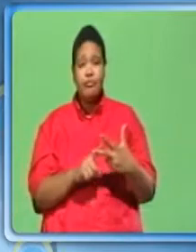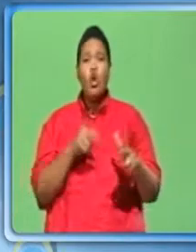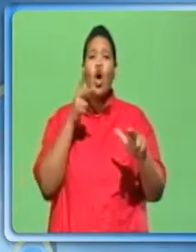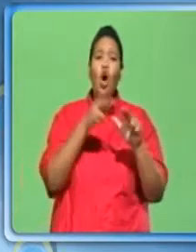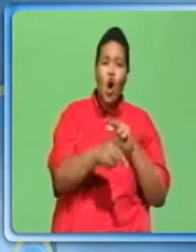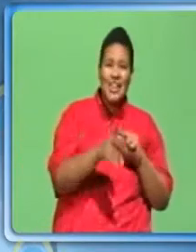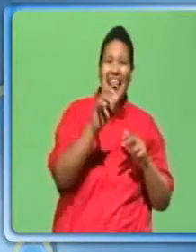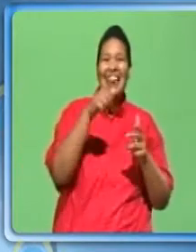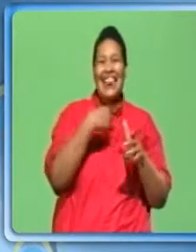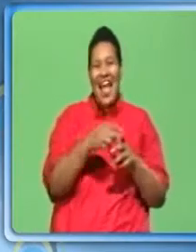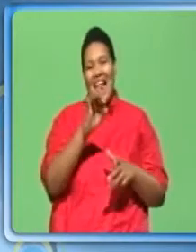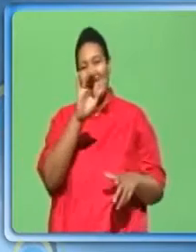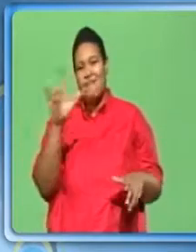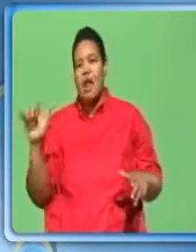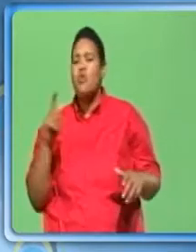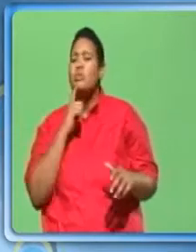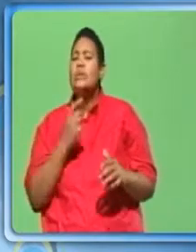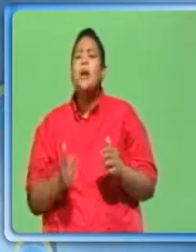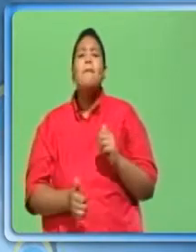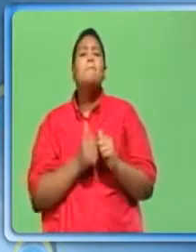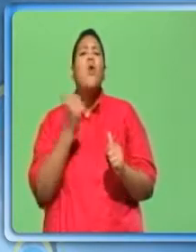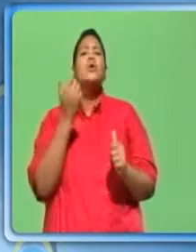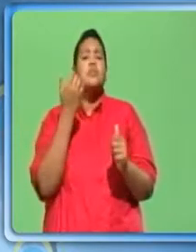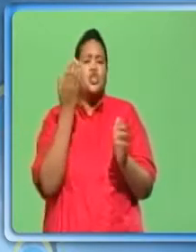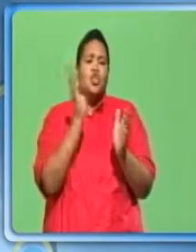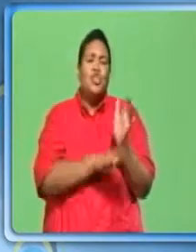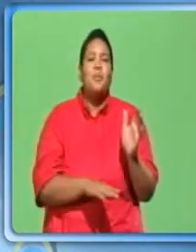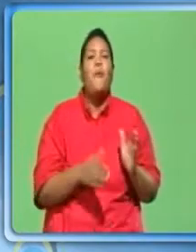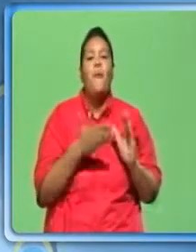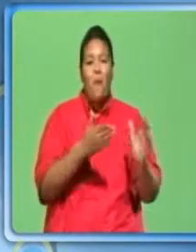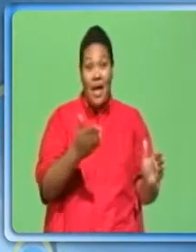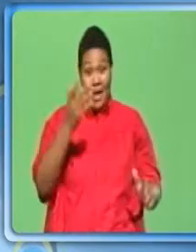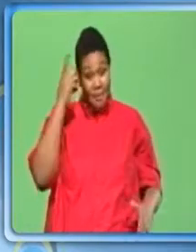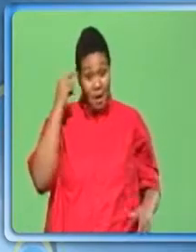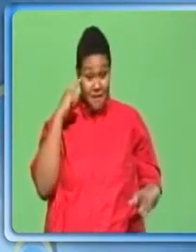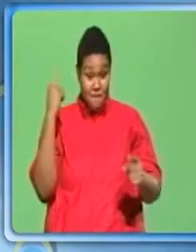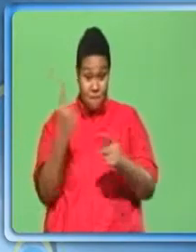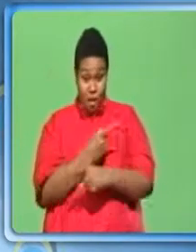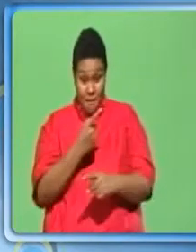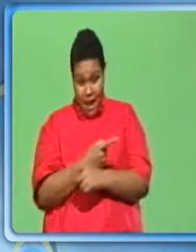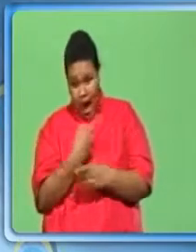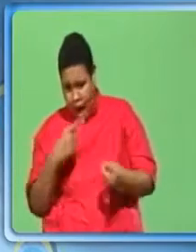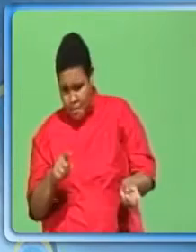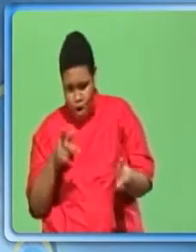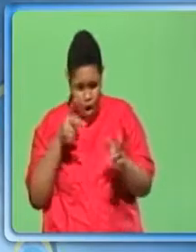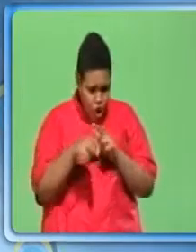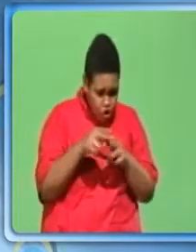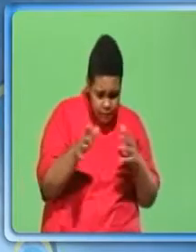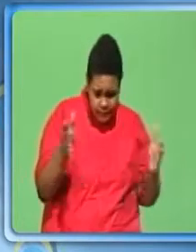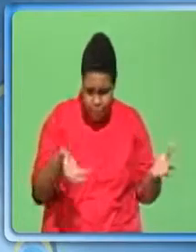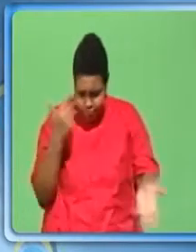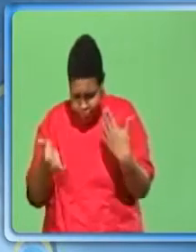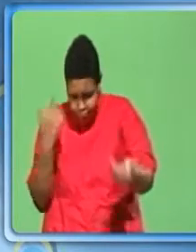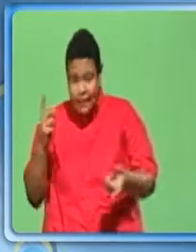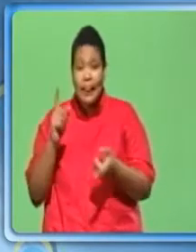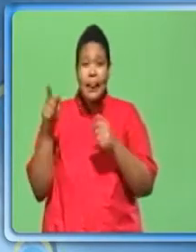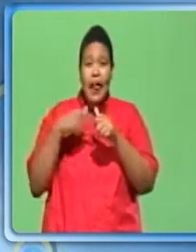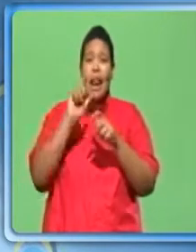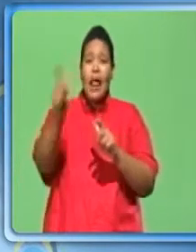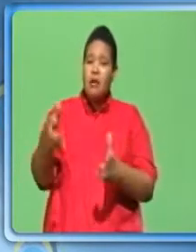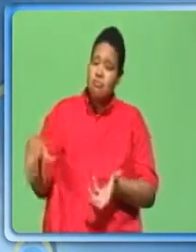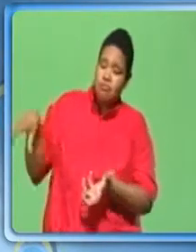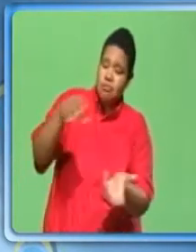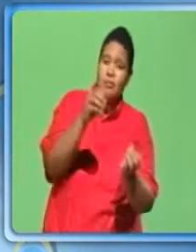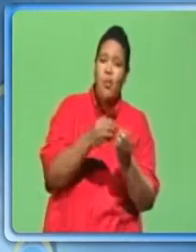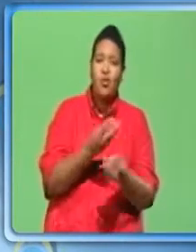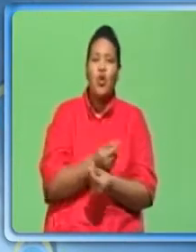fill. The most economical methods because if properly carried out, the amount of cut will equal the